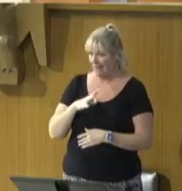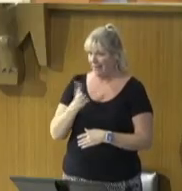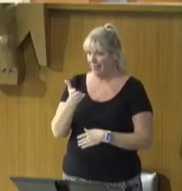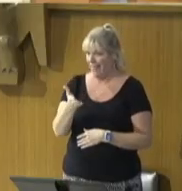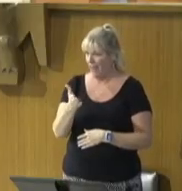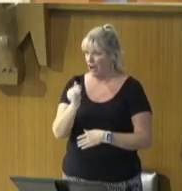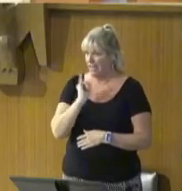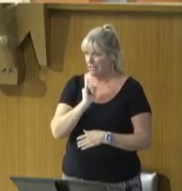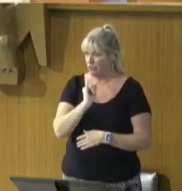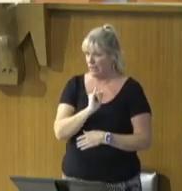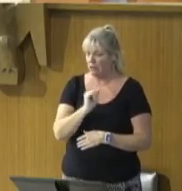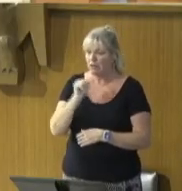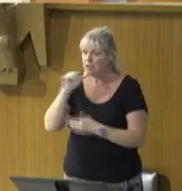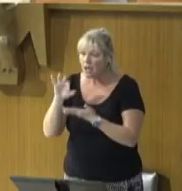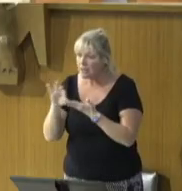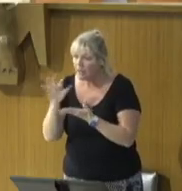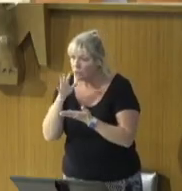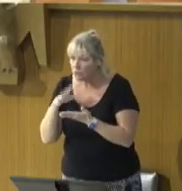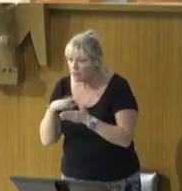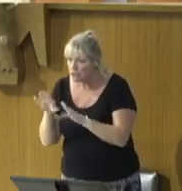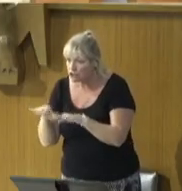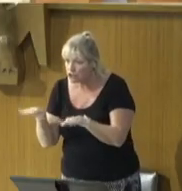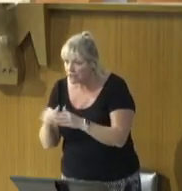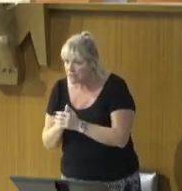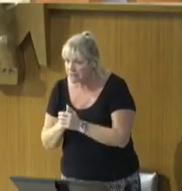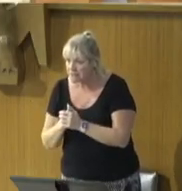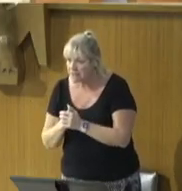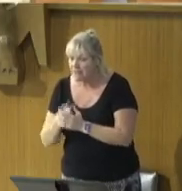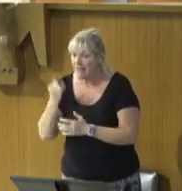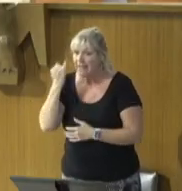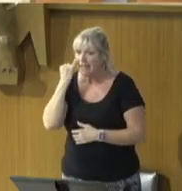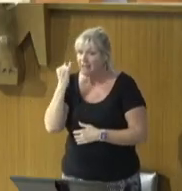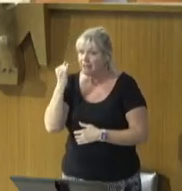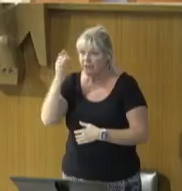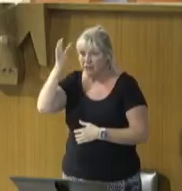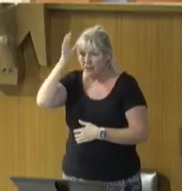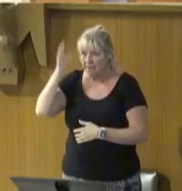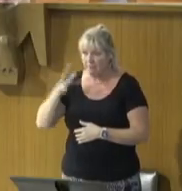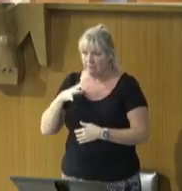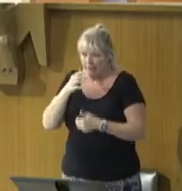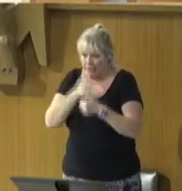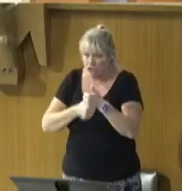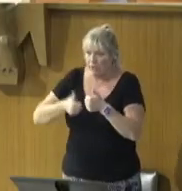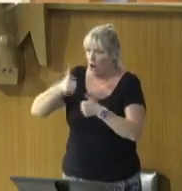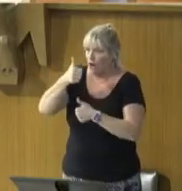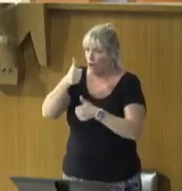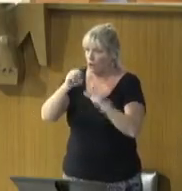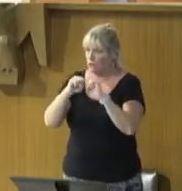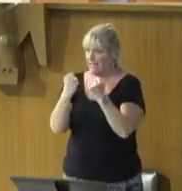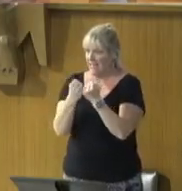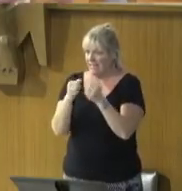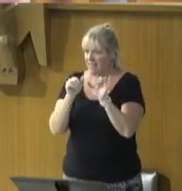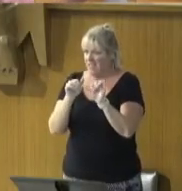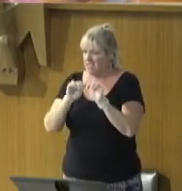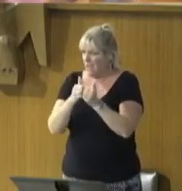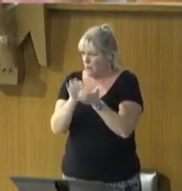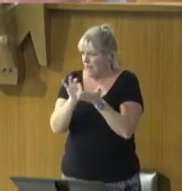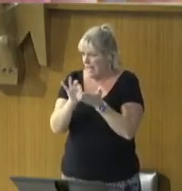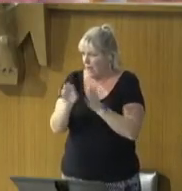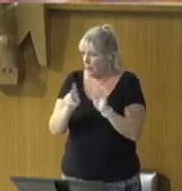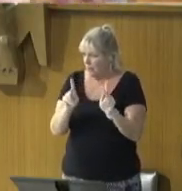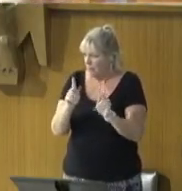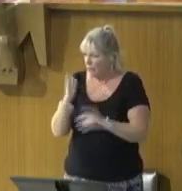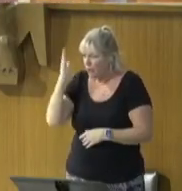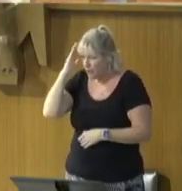not including women and children. In a patriarchal society, that is how they counted people. If you know the story of